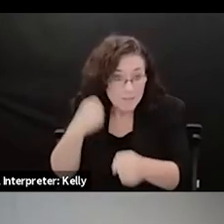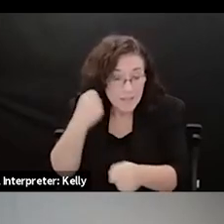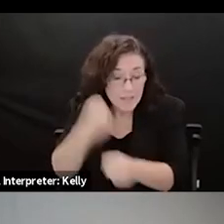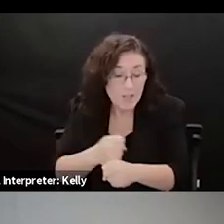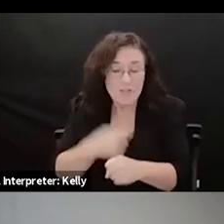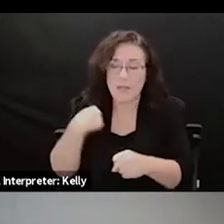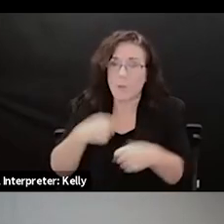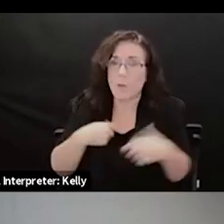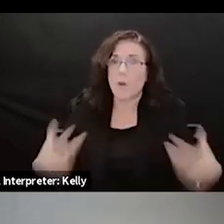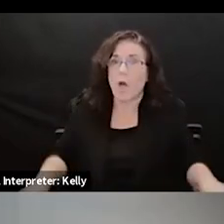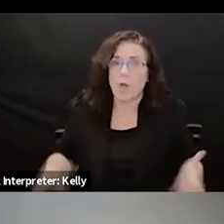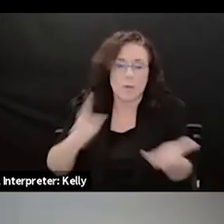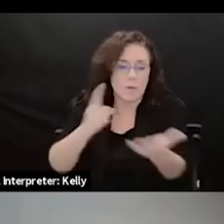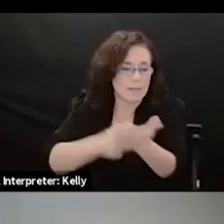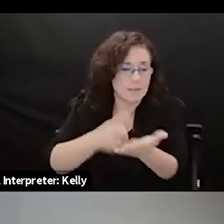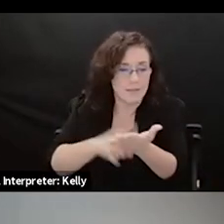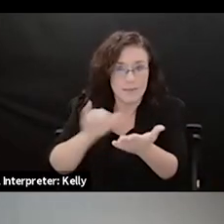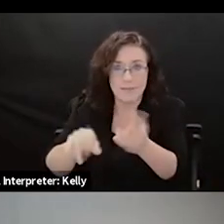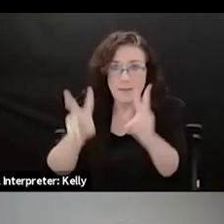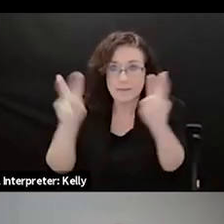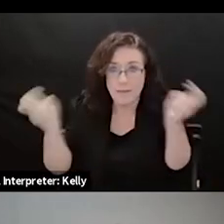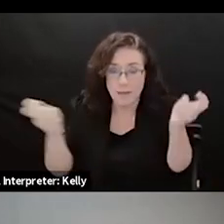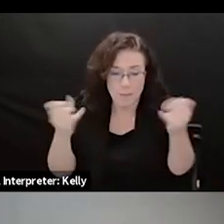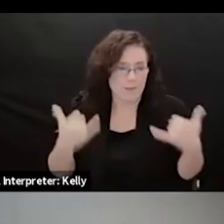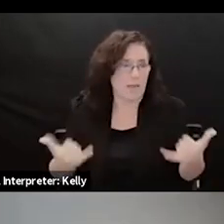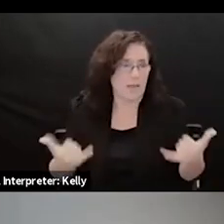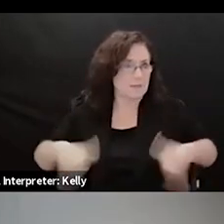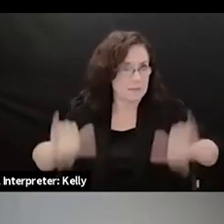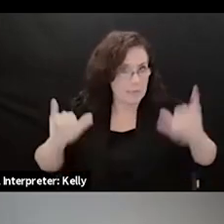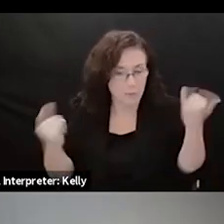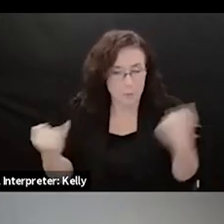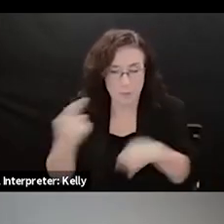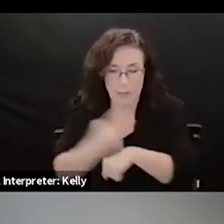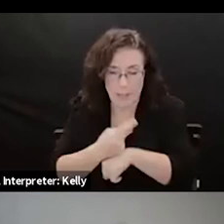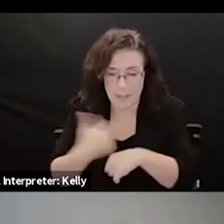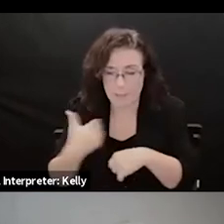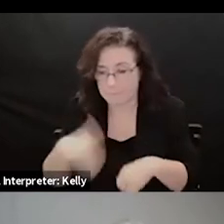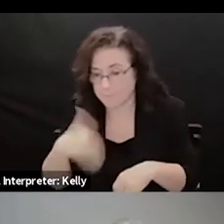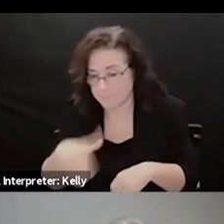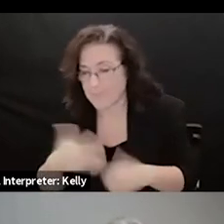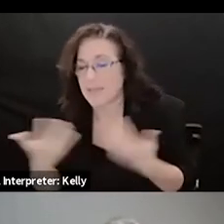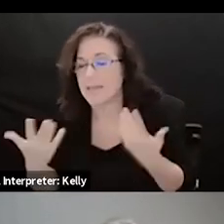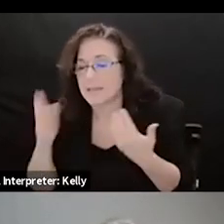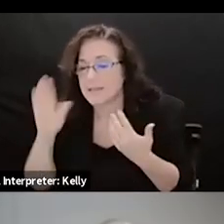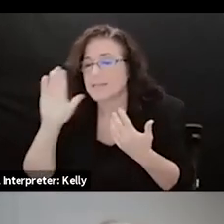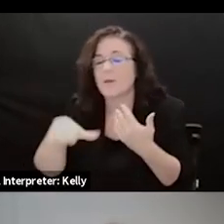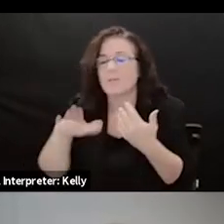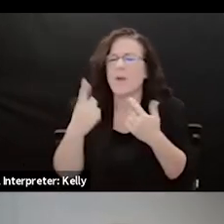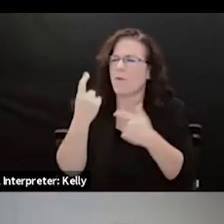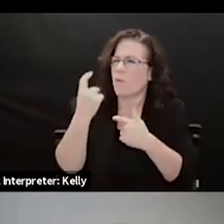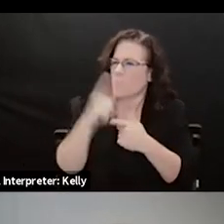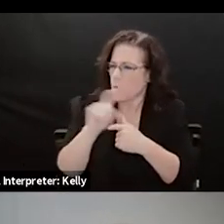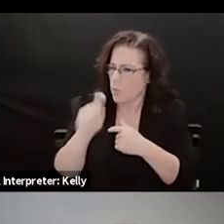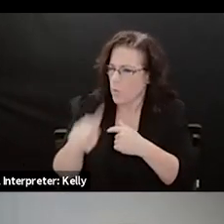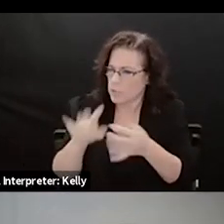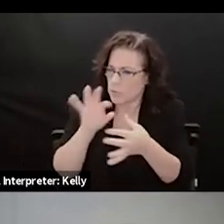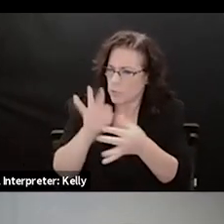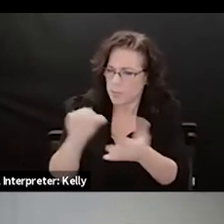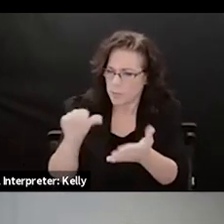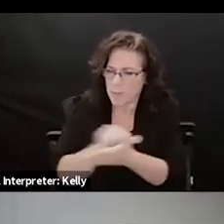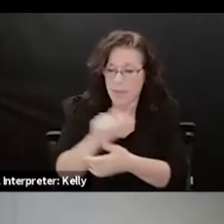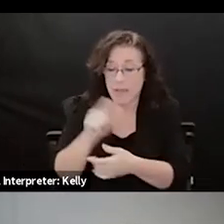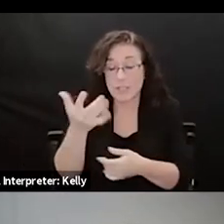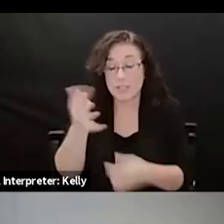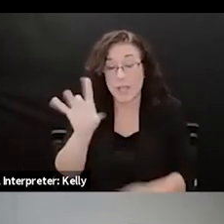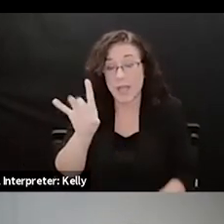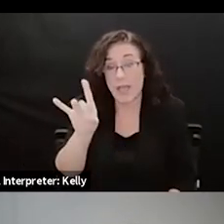um and then i i had one more question so um charlotte on page 89 um we're saying that including this